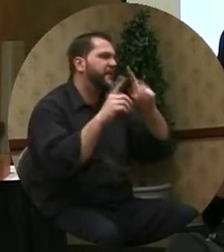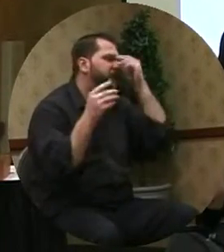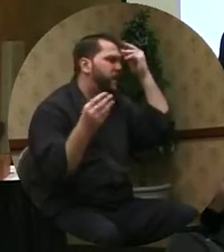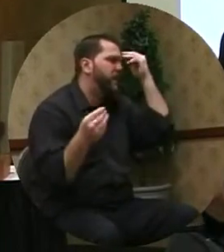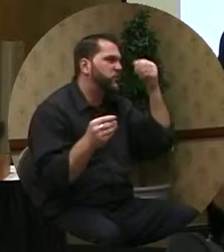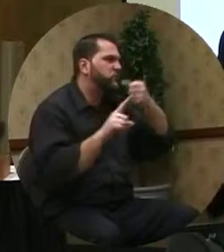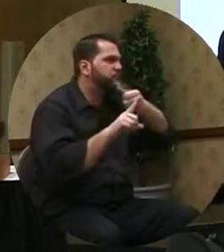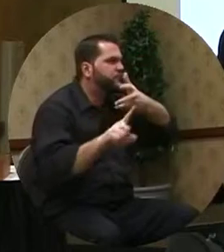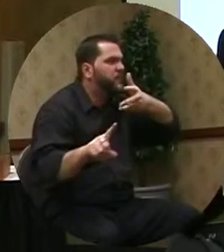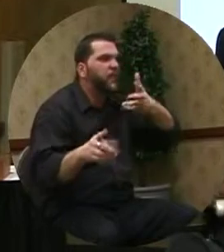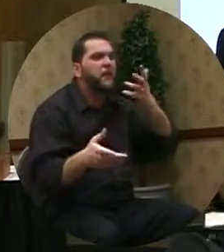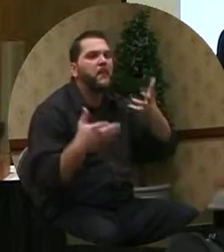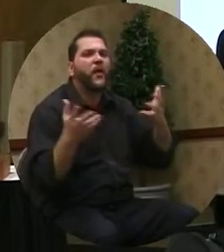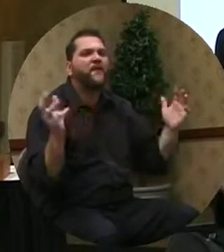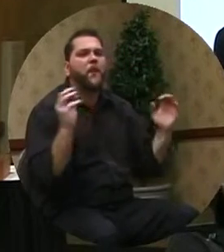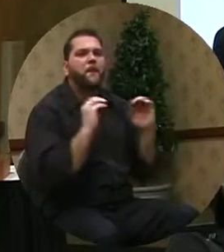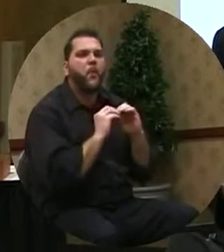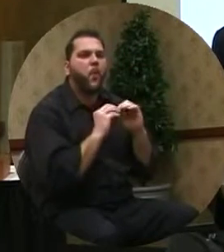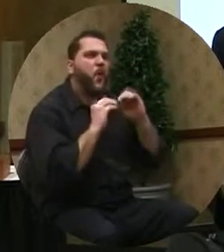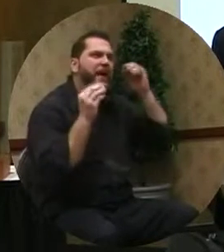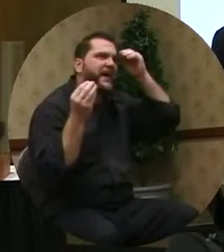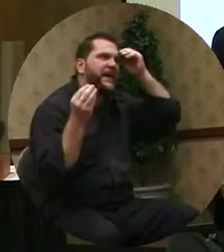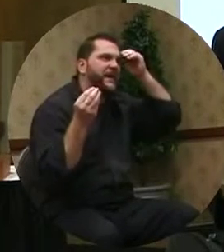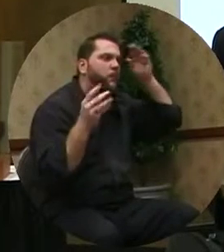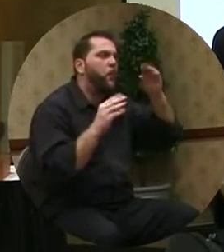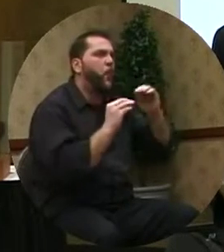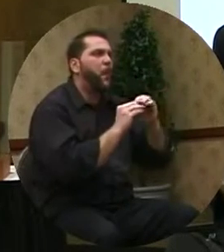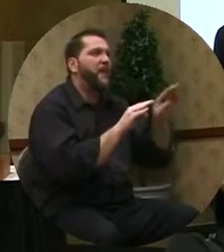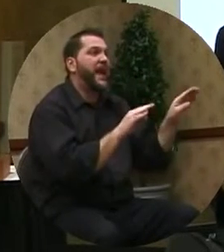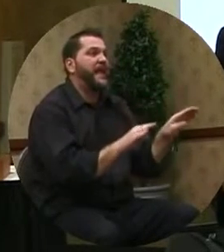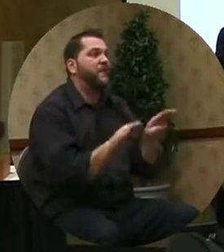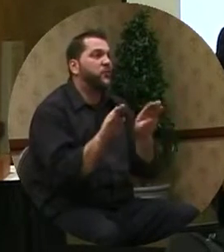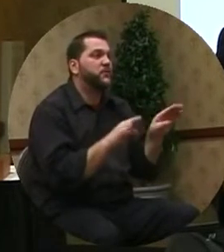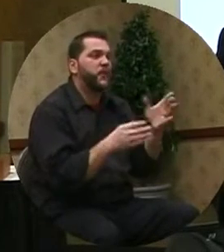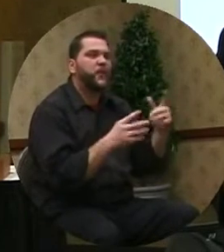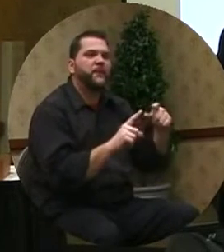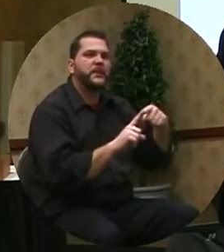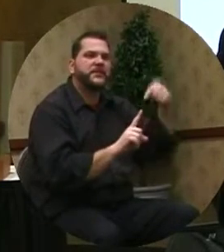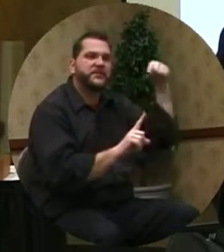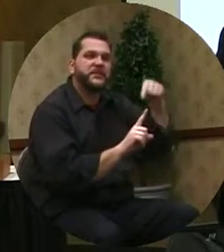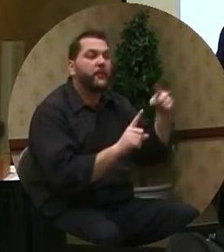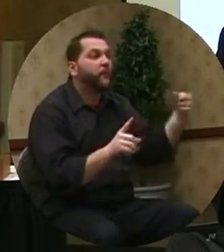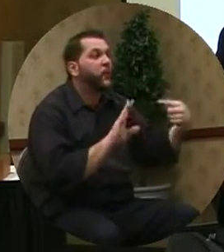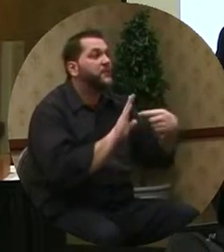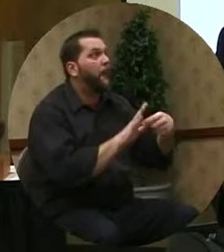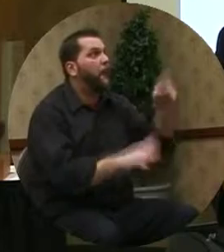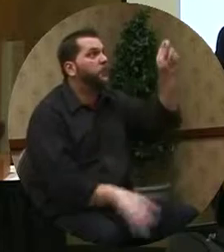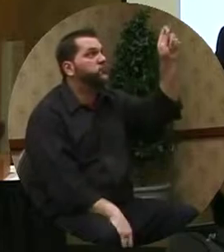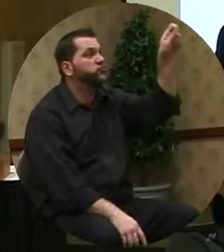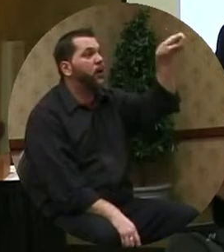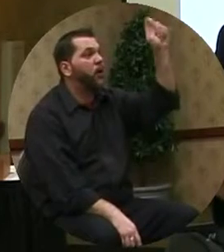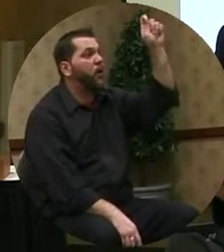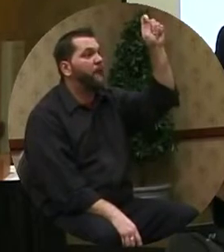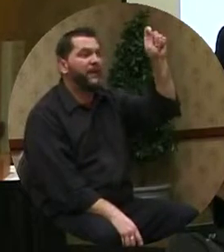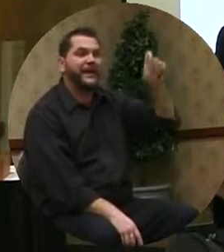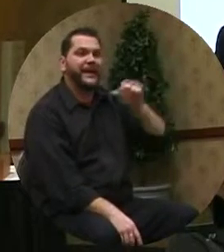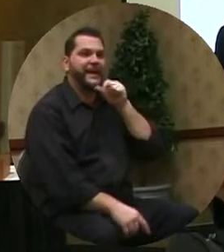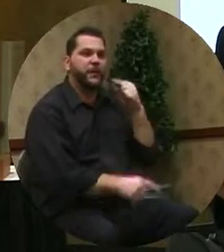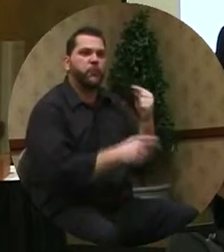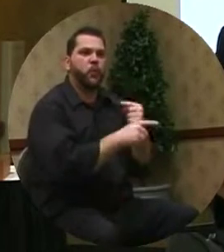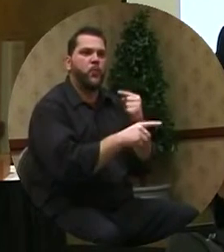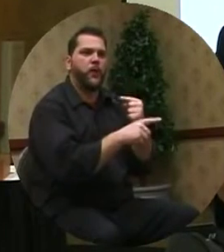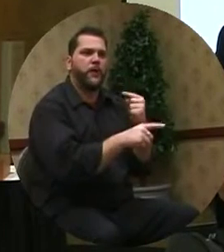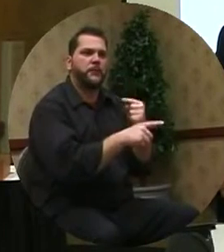hand, you may have other behaviors, or you may need to specify. For example, inappropriate language. If it's sexually